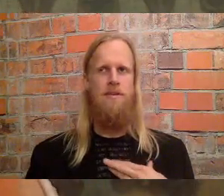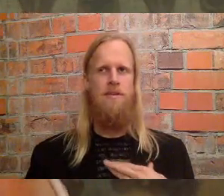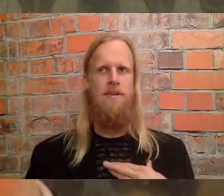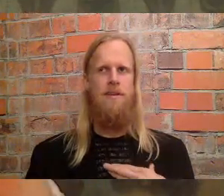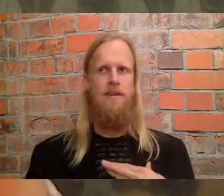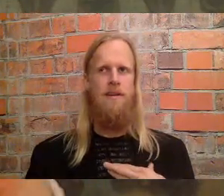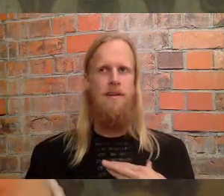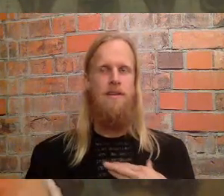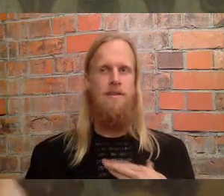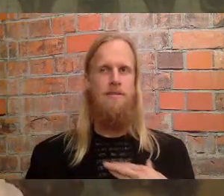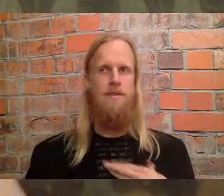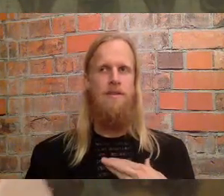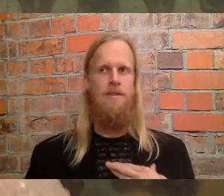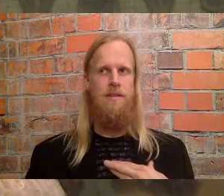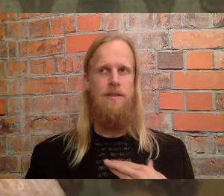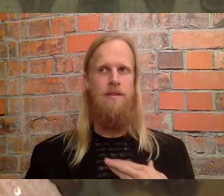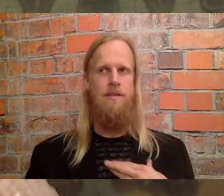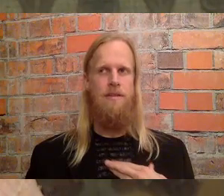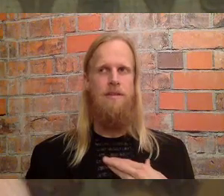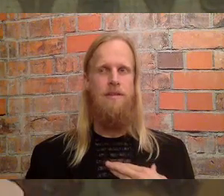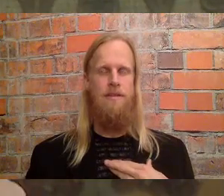would help you listen?